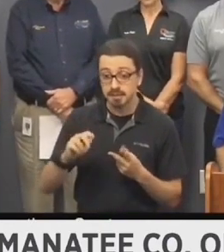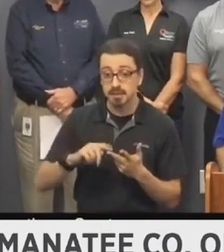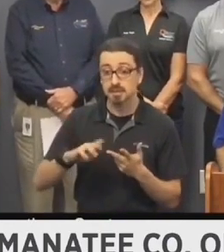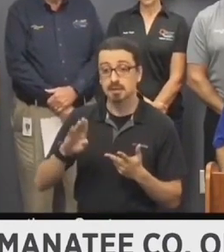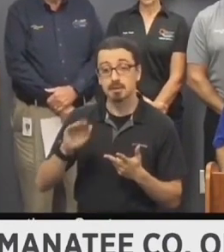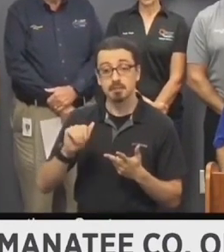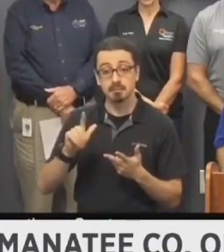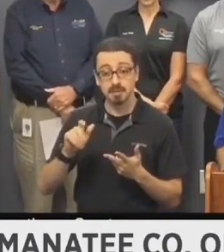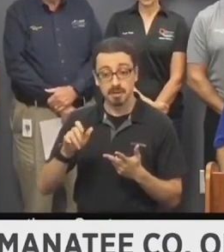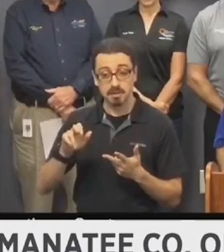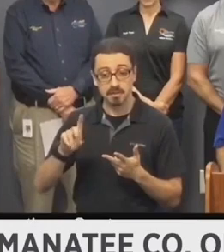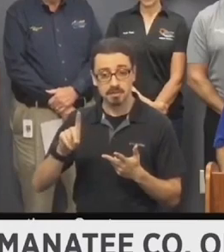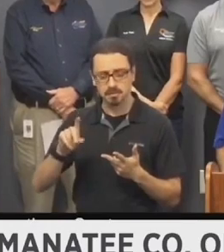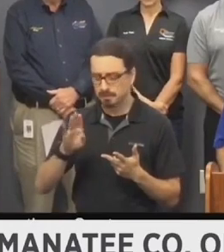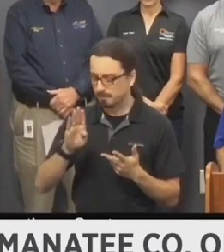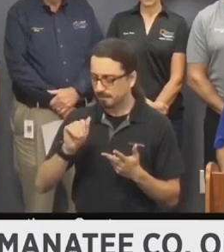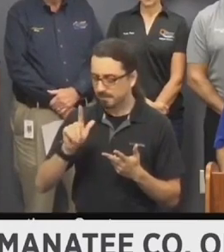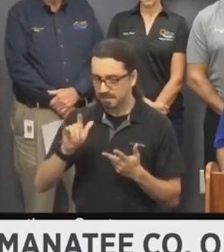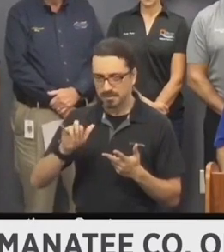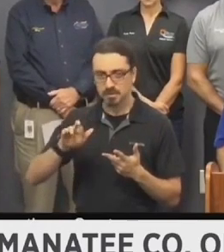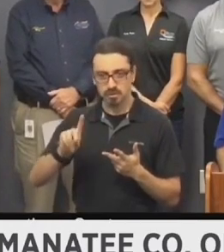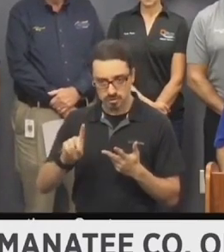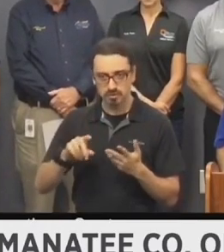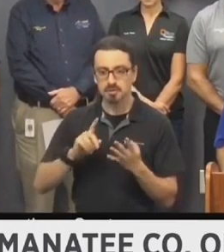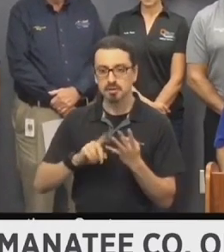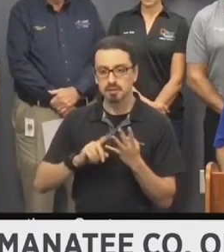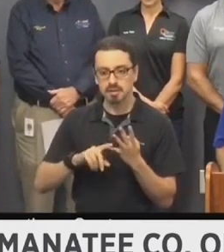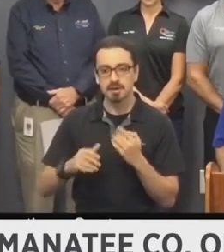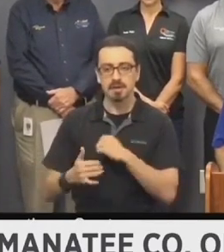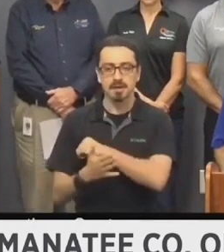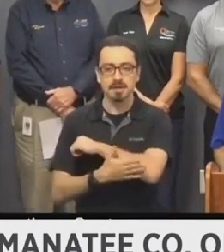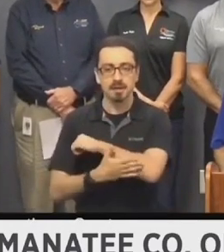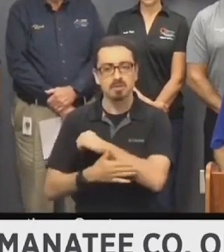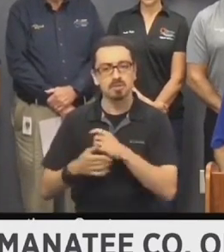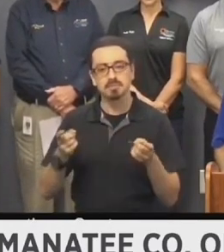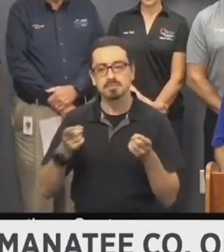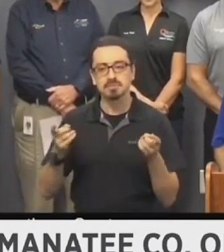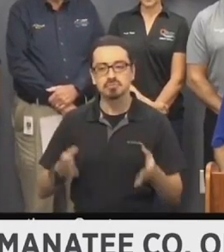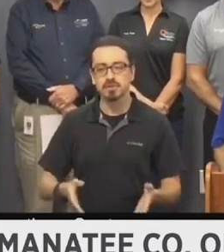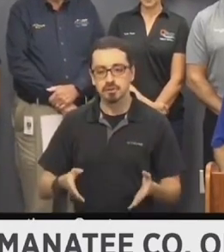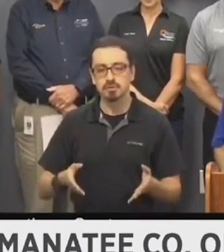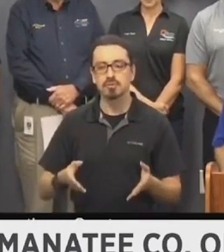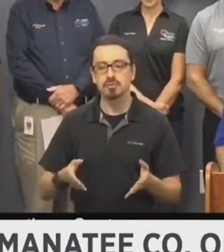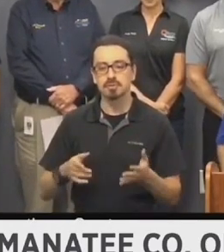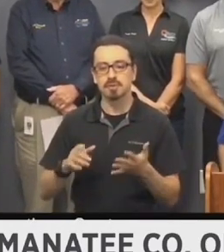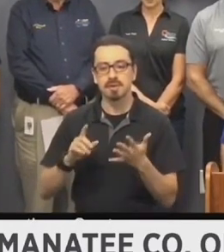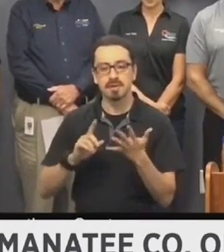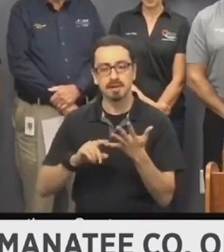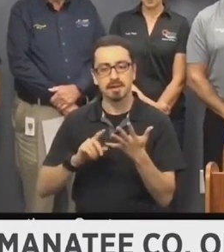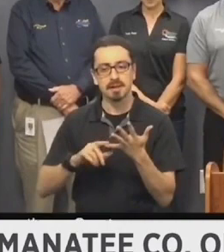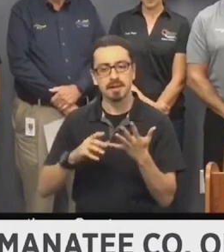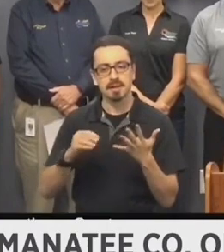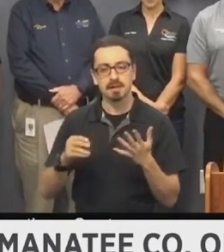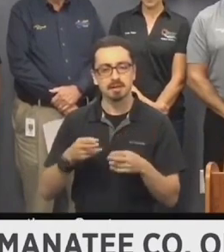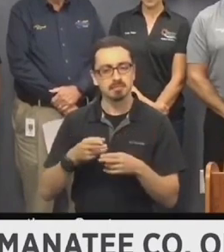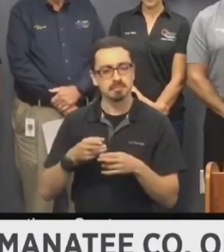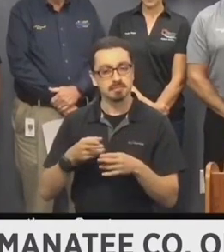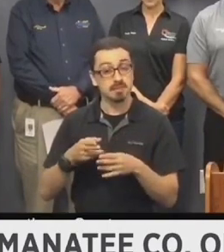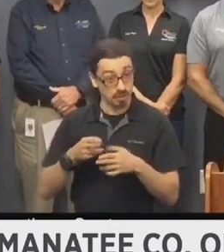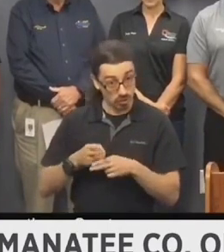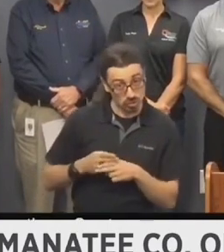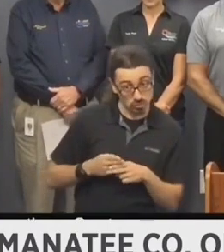DePaul, Interim County Administrator Charlie Bishop, and Tara Polton representing Congressman Buchanan's